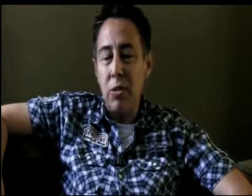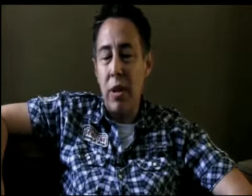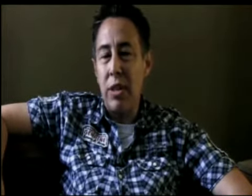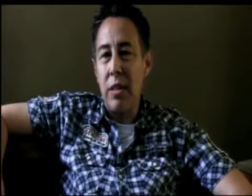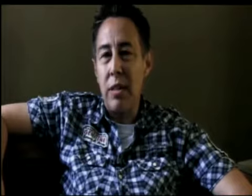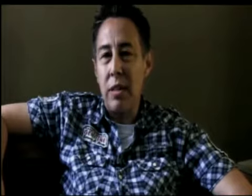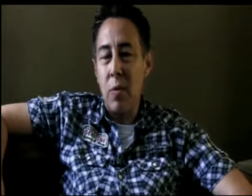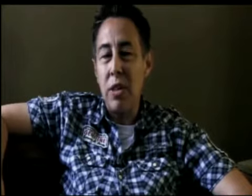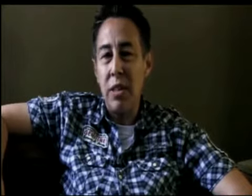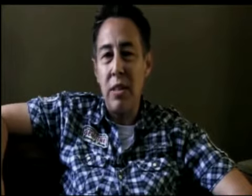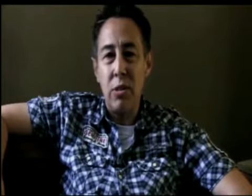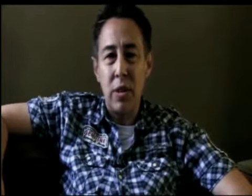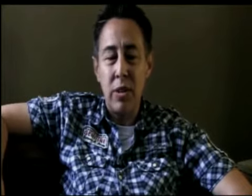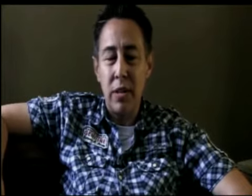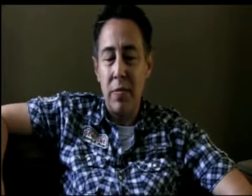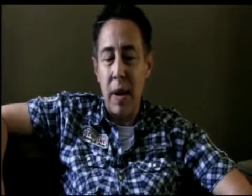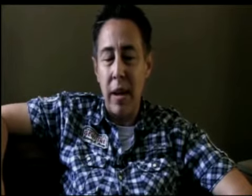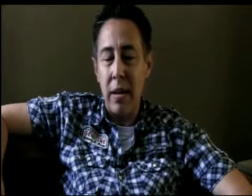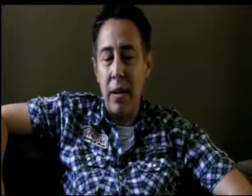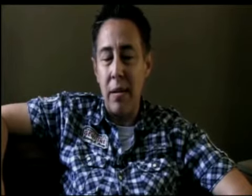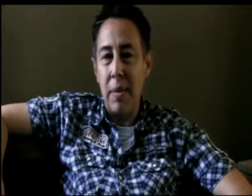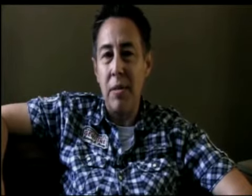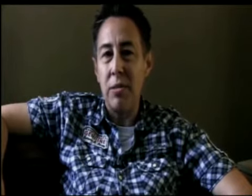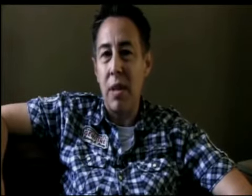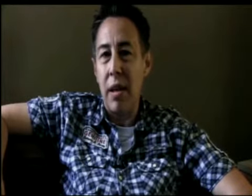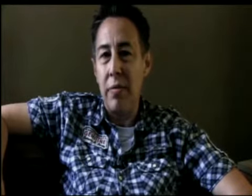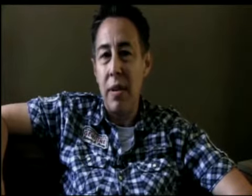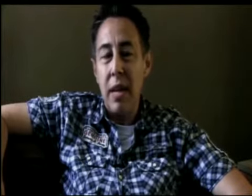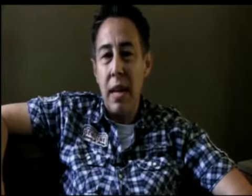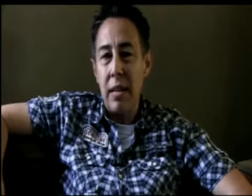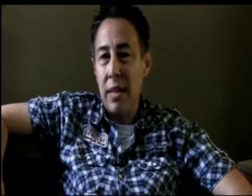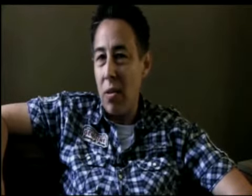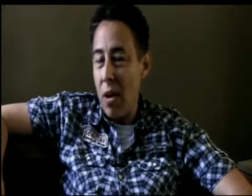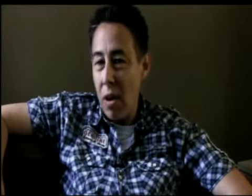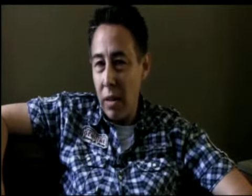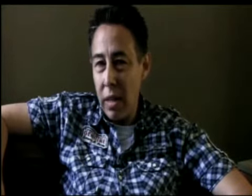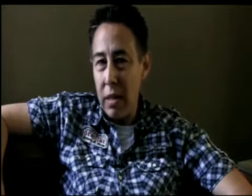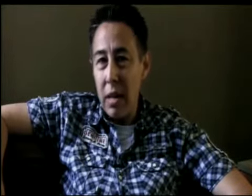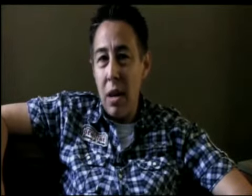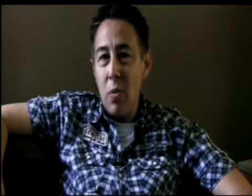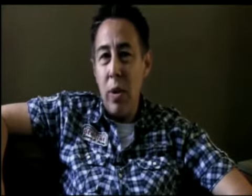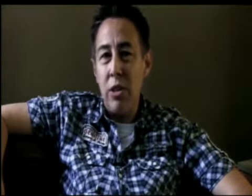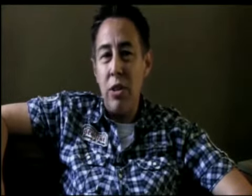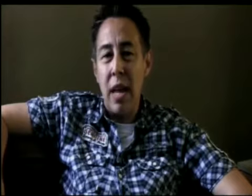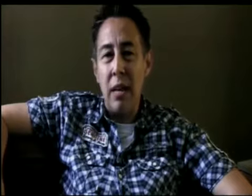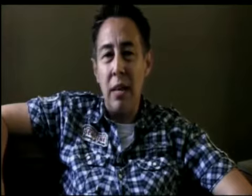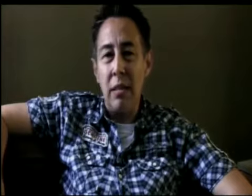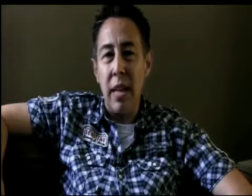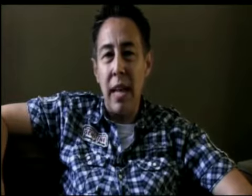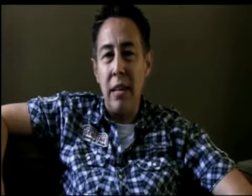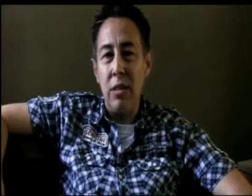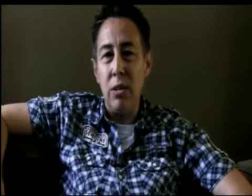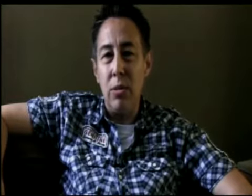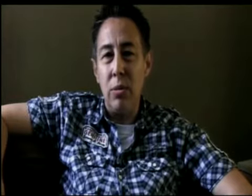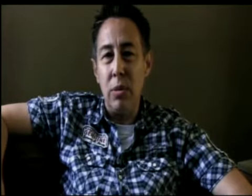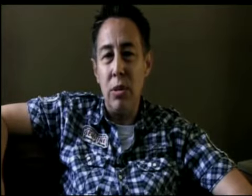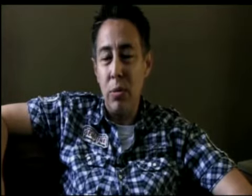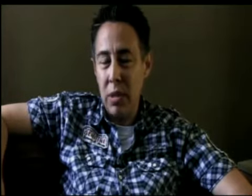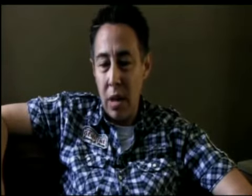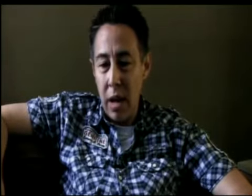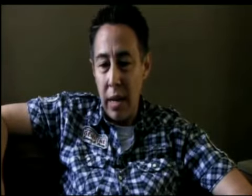be watching the destruction of my mother's life as an alcoholic, which then led